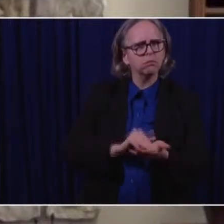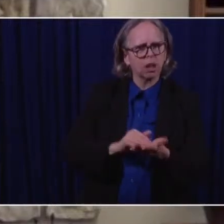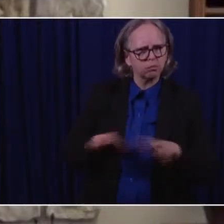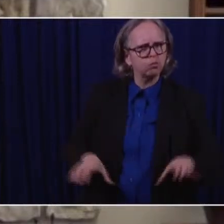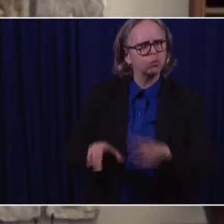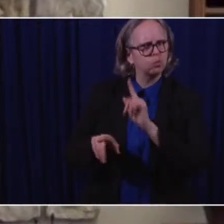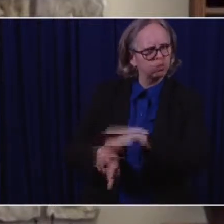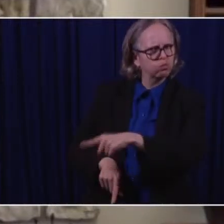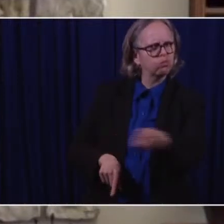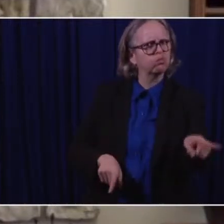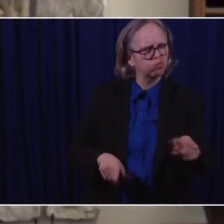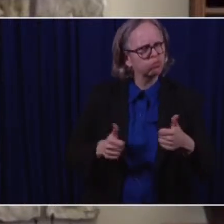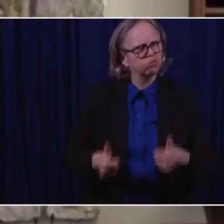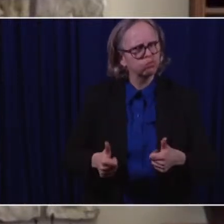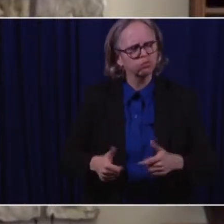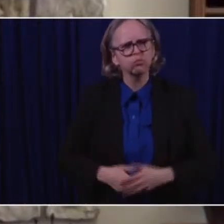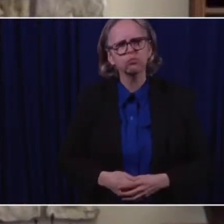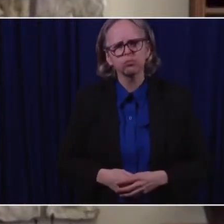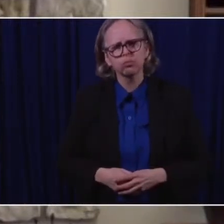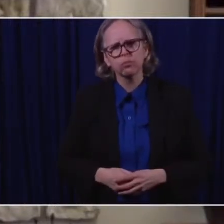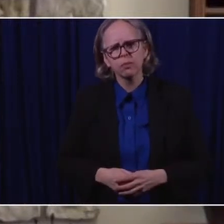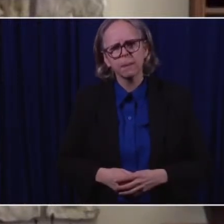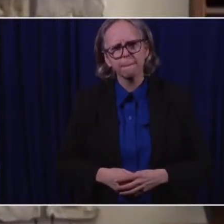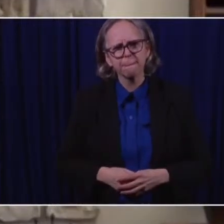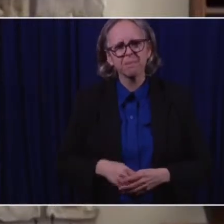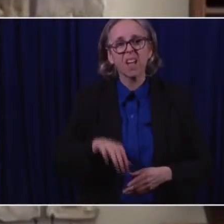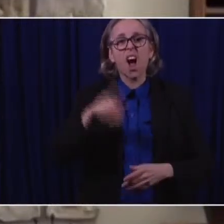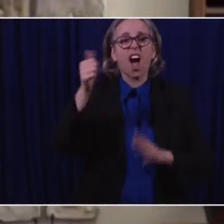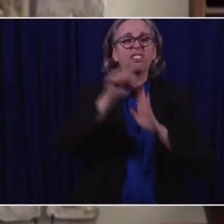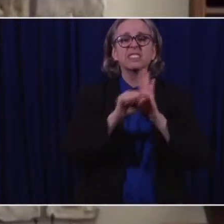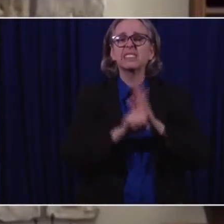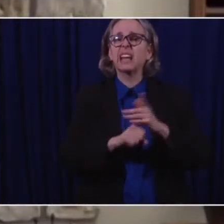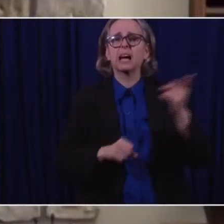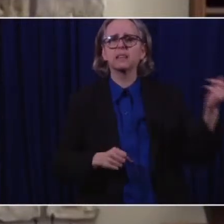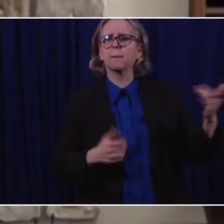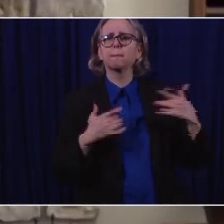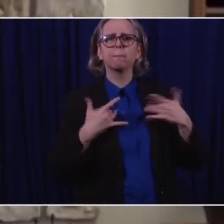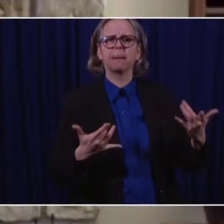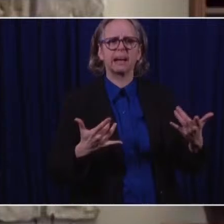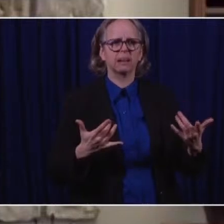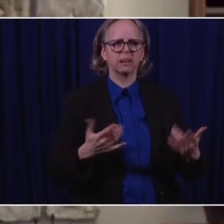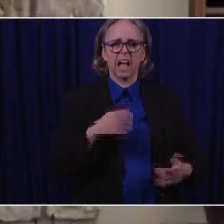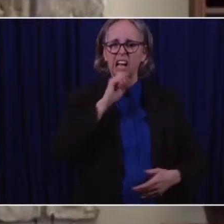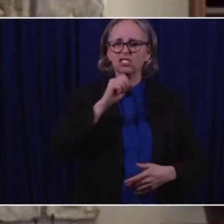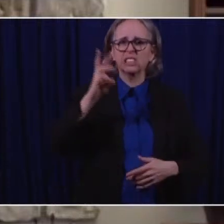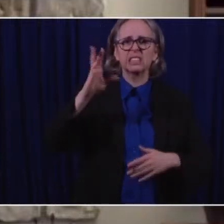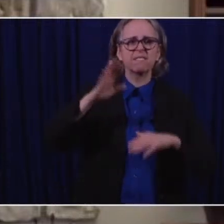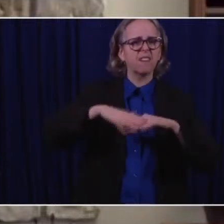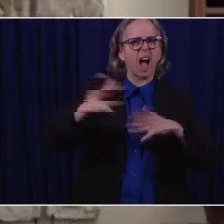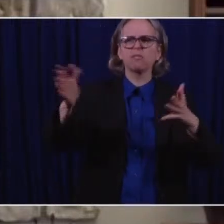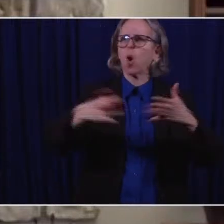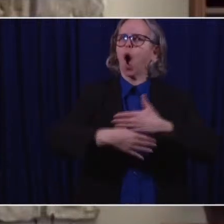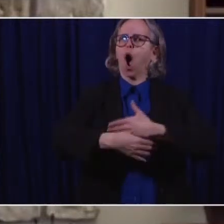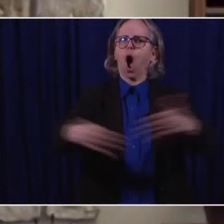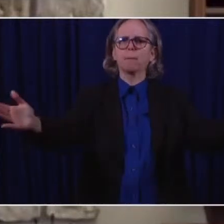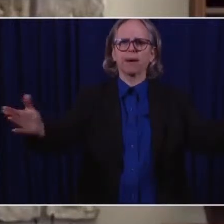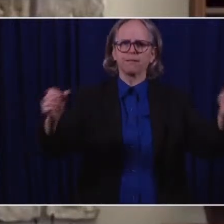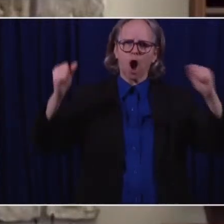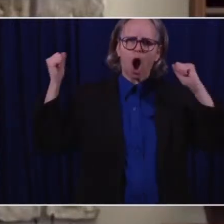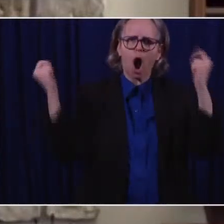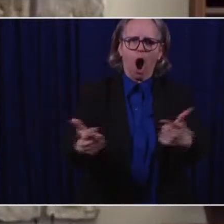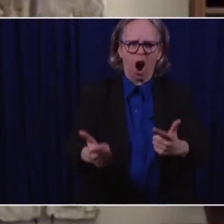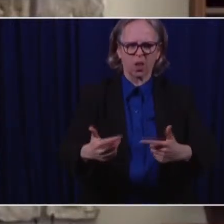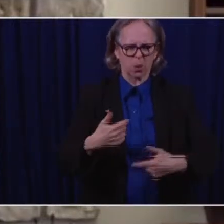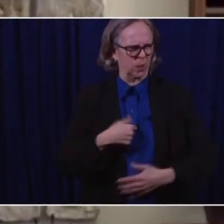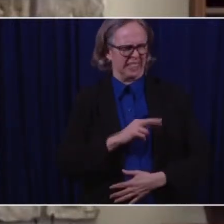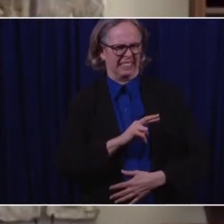So some states started at 65. We said that didn't seem to right. We started with 80.